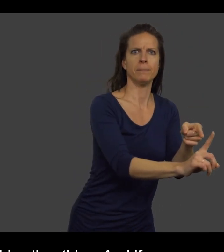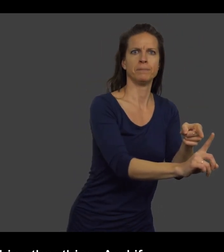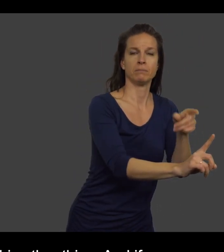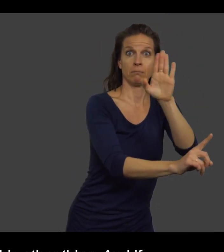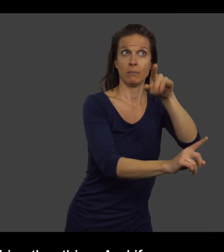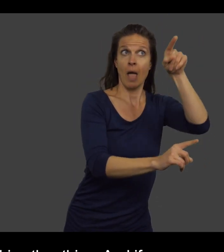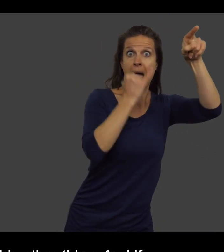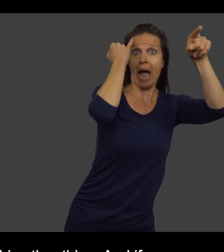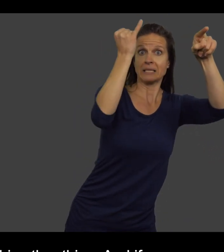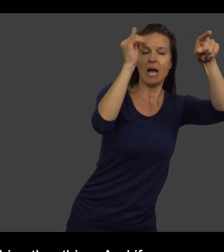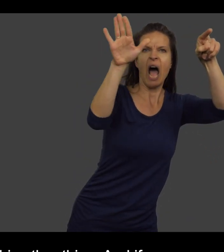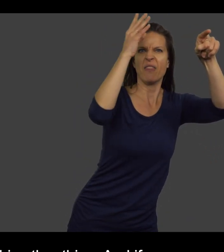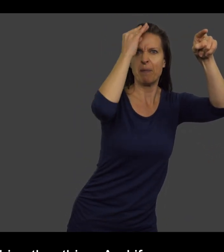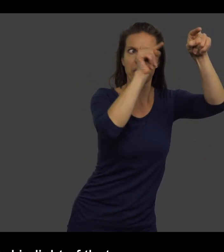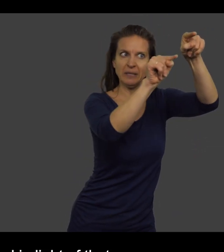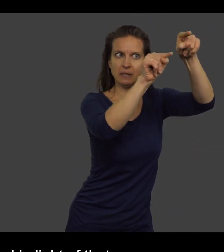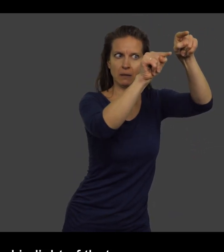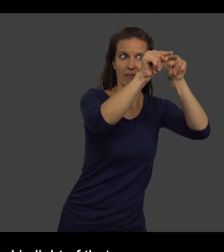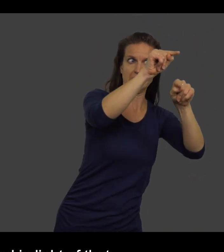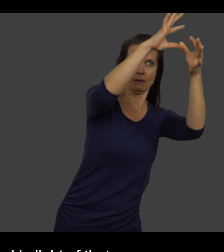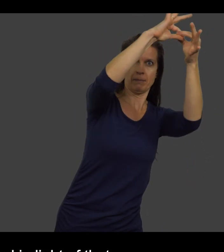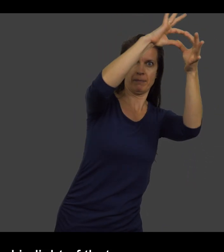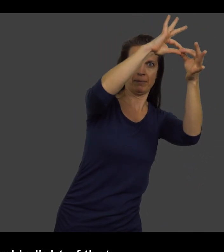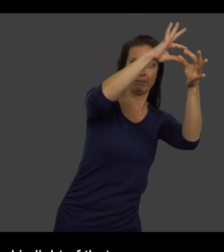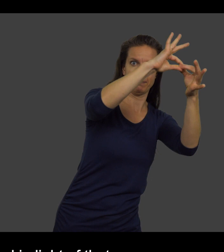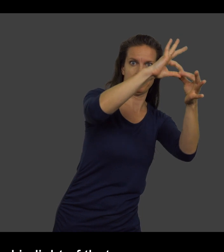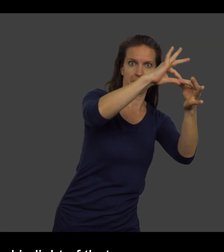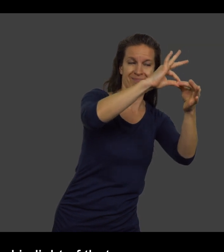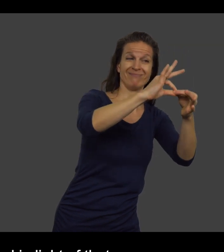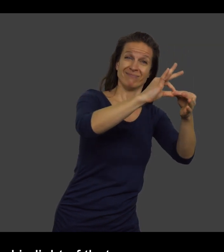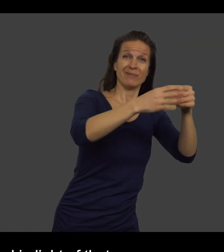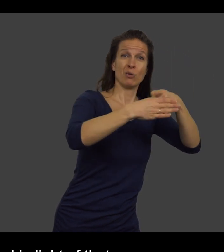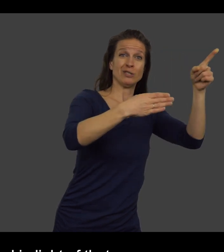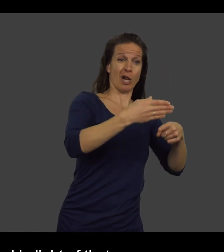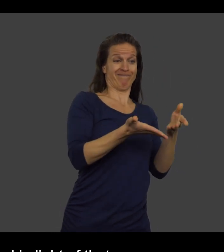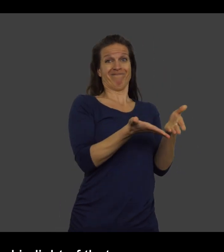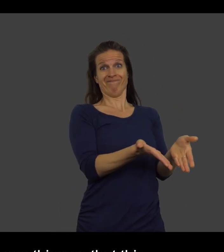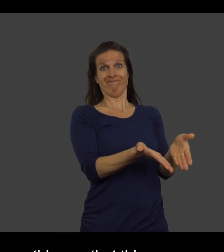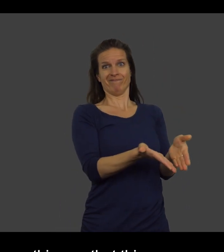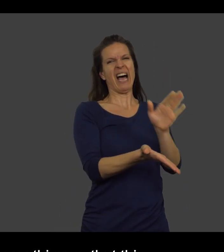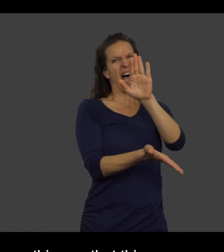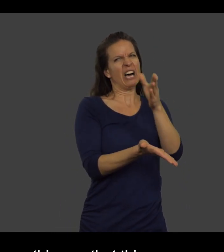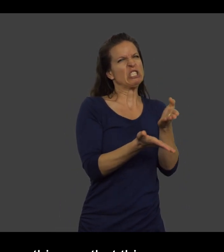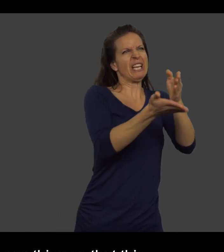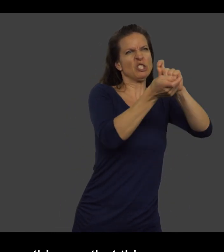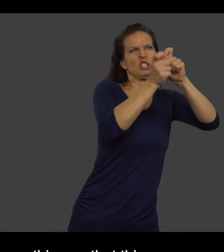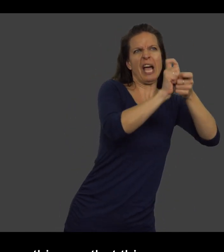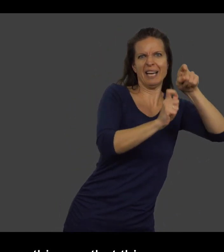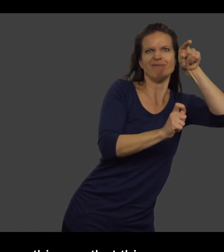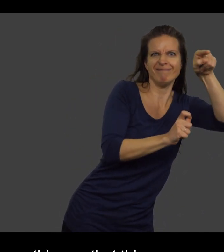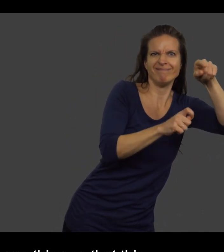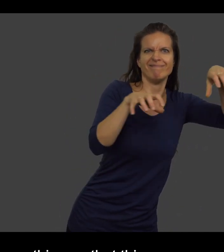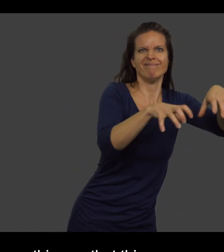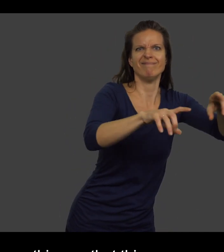it connects to this other thing. And if you do, then you will see that this is the result. And in light of that conclusion, therefore, you should probably